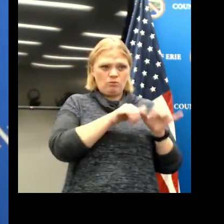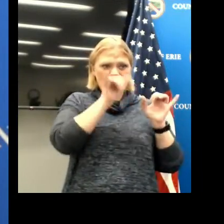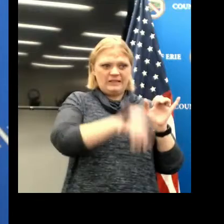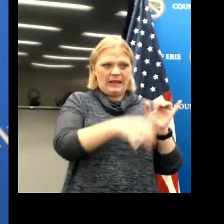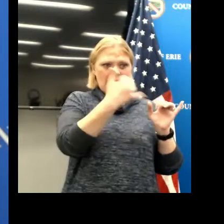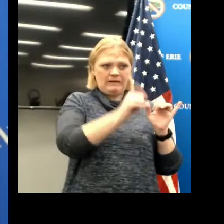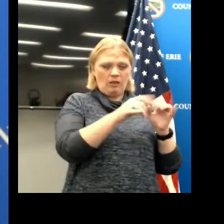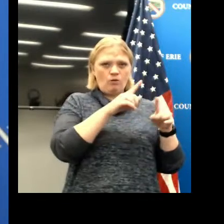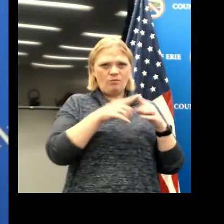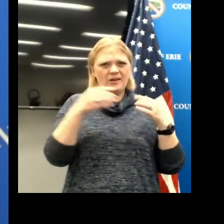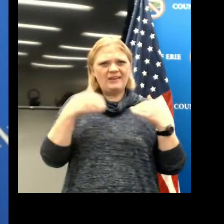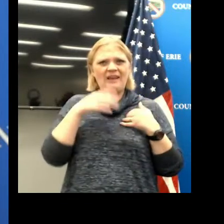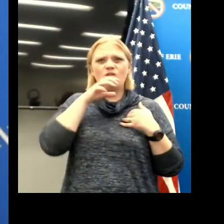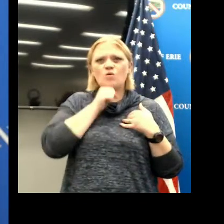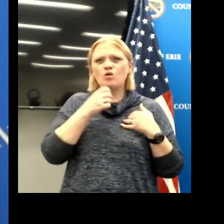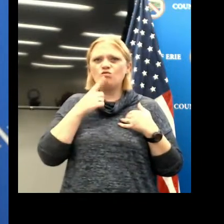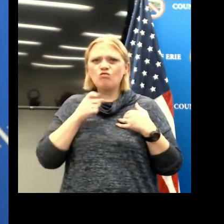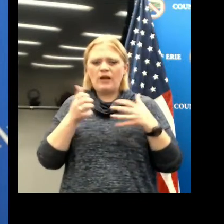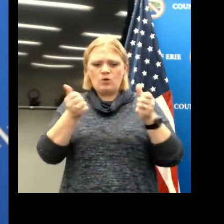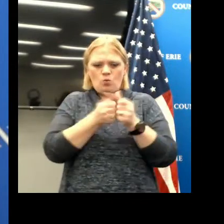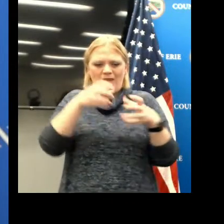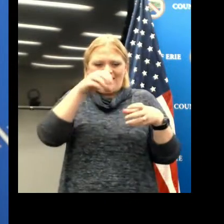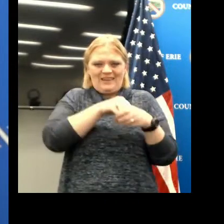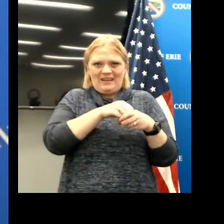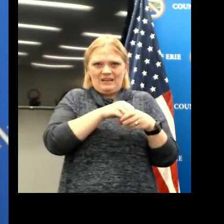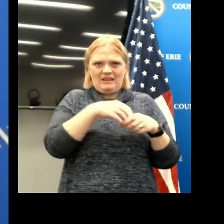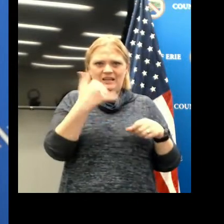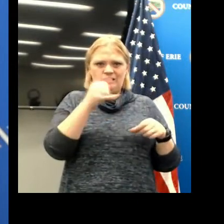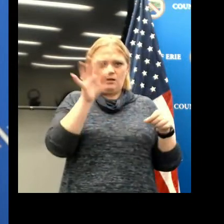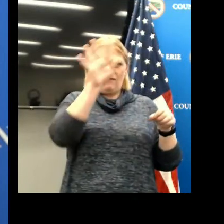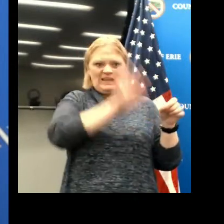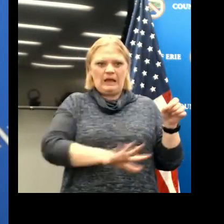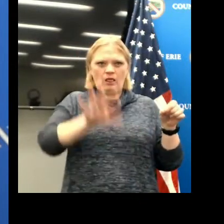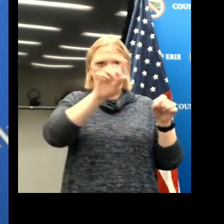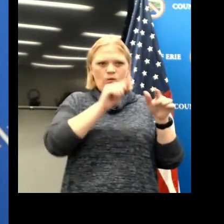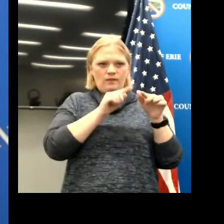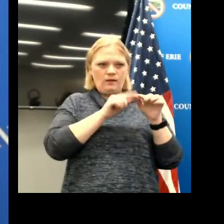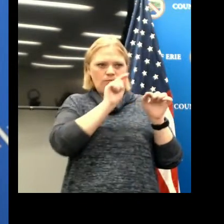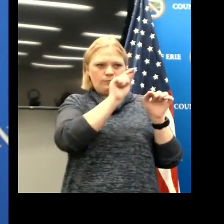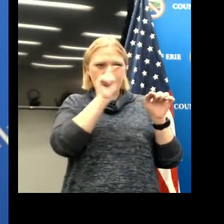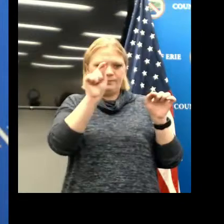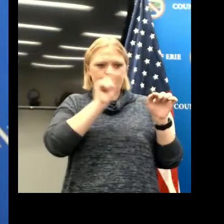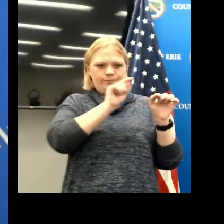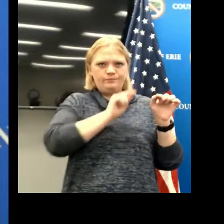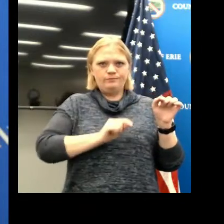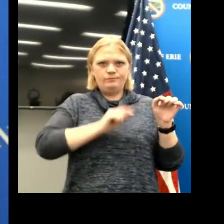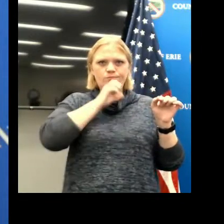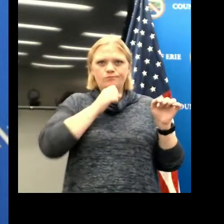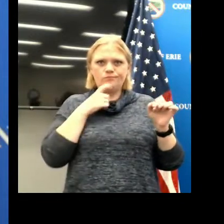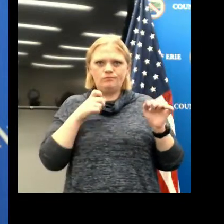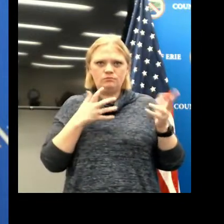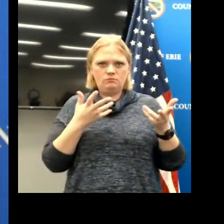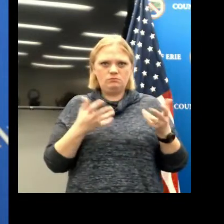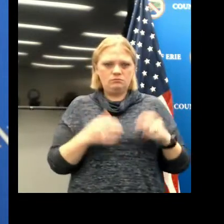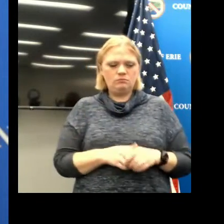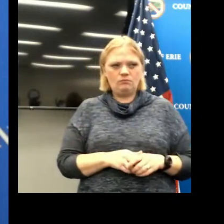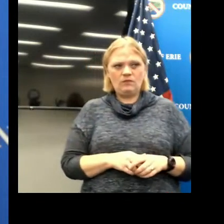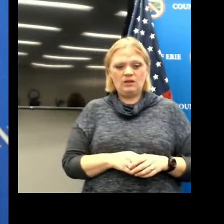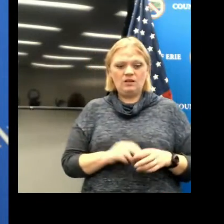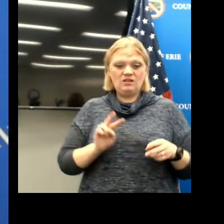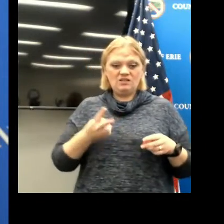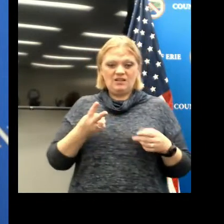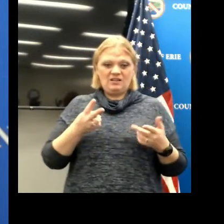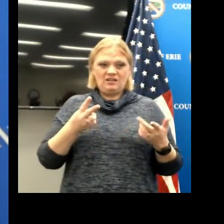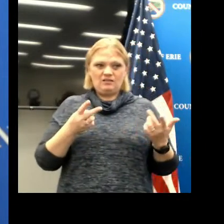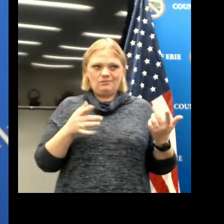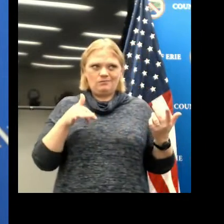they have orange and red ones picked out. And in regards to the second portion of your question, I guess the only way I can is yes.